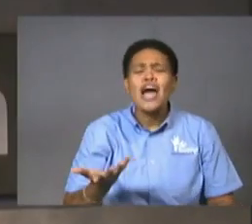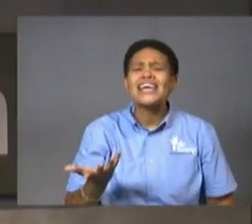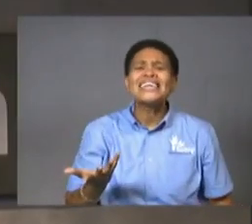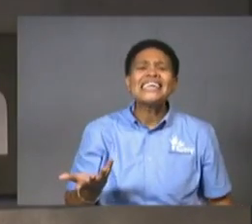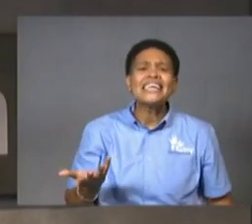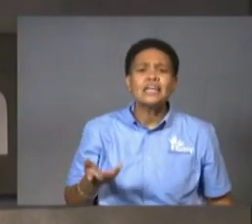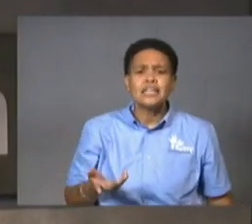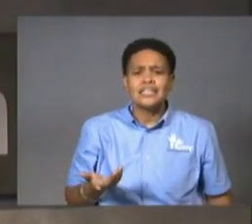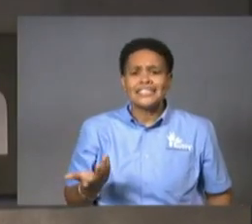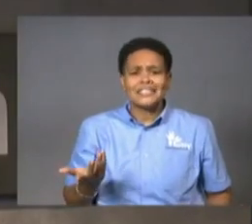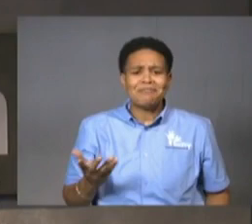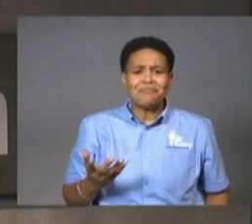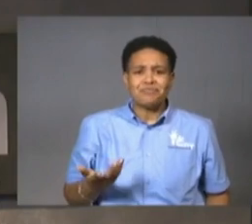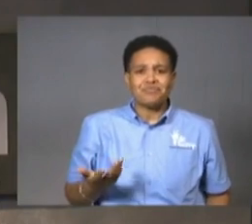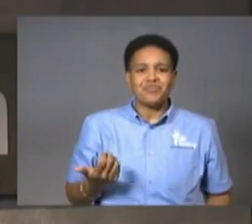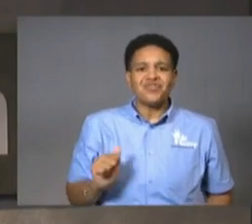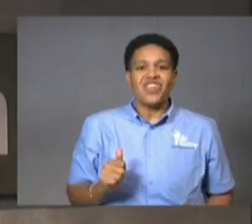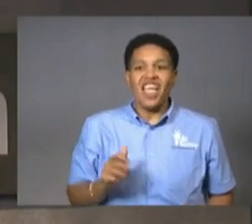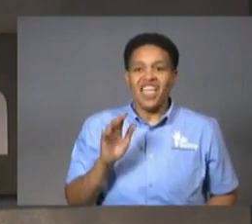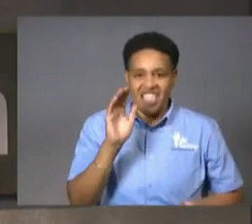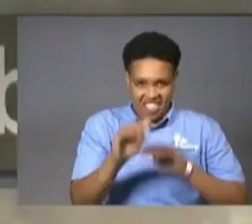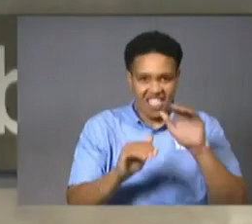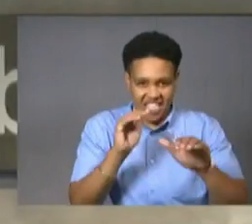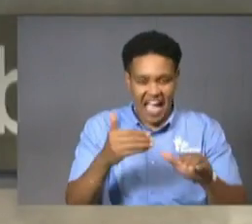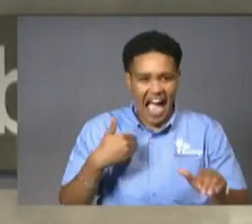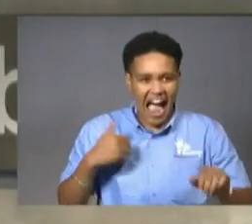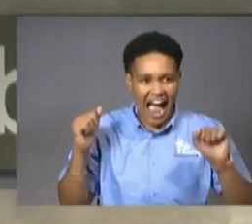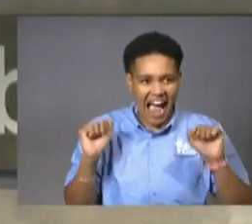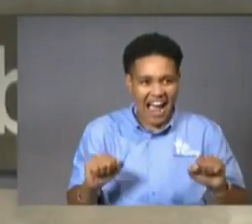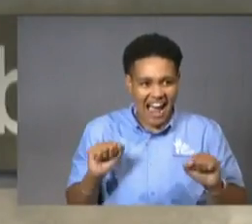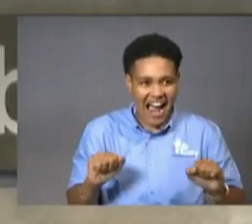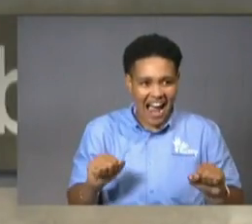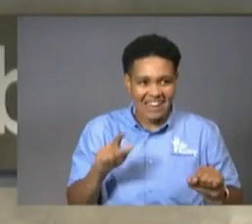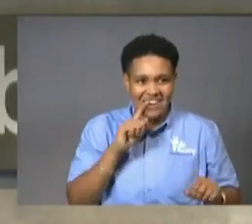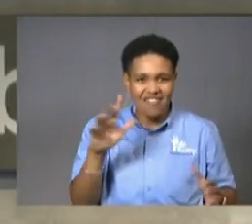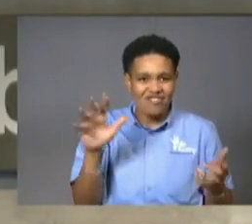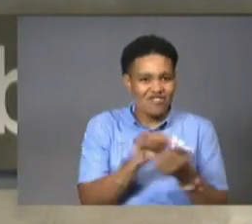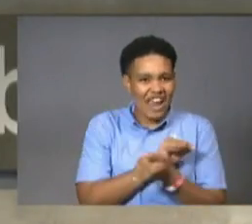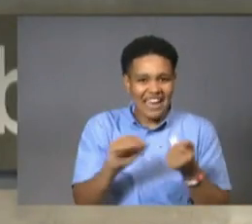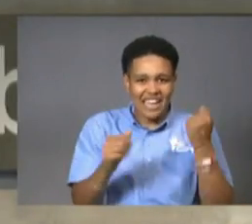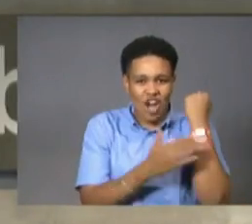that has the potential of wrecking the country.